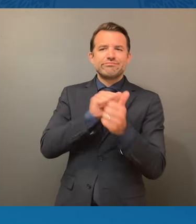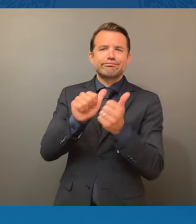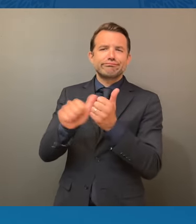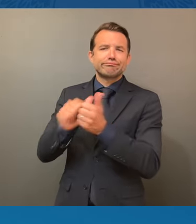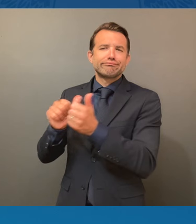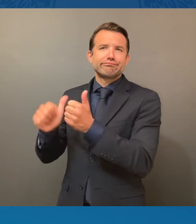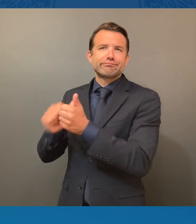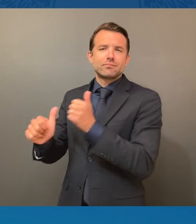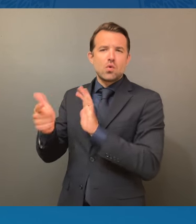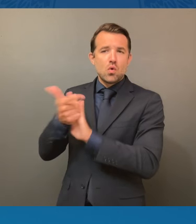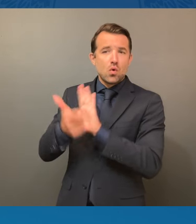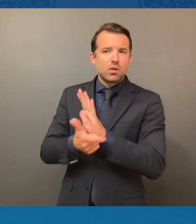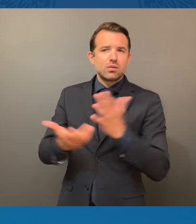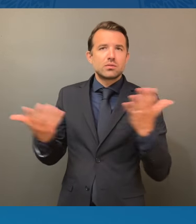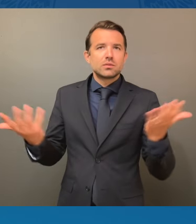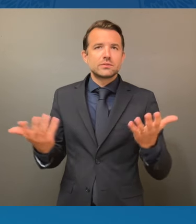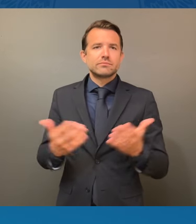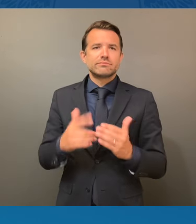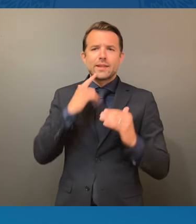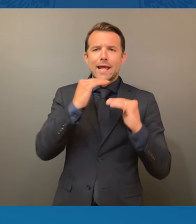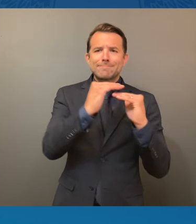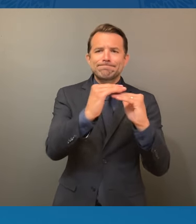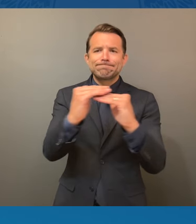to vote.